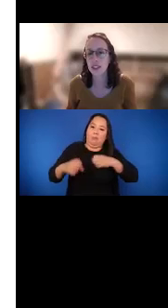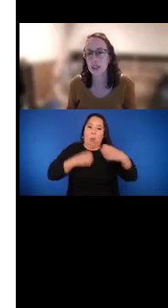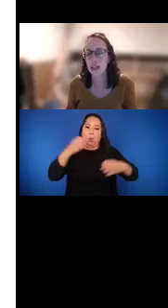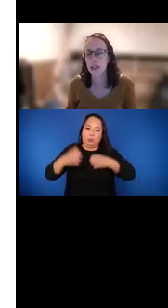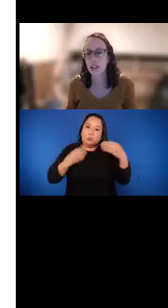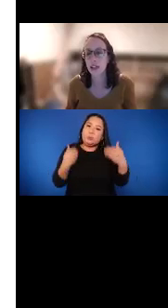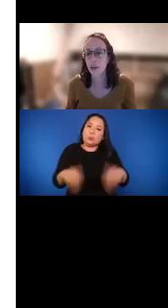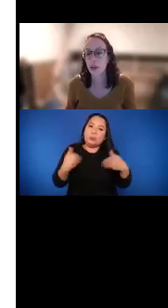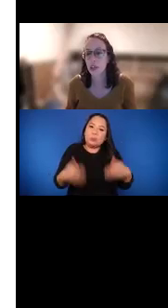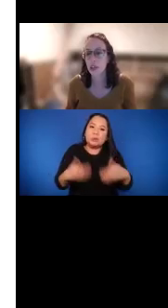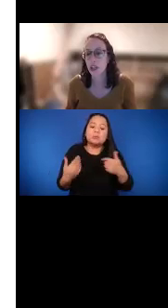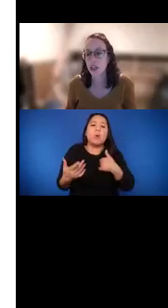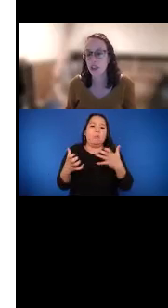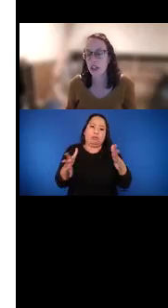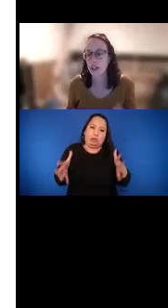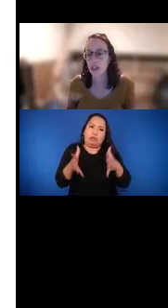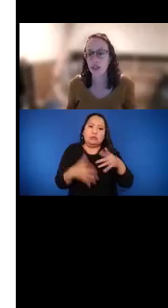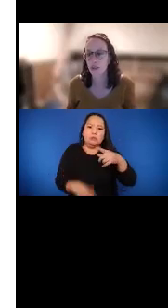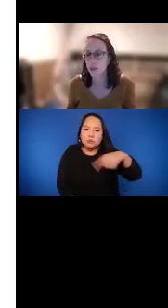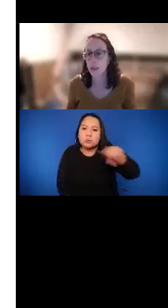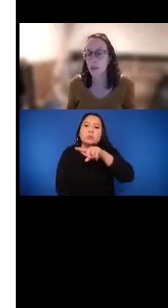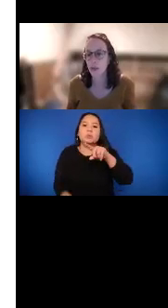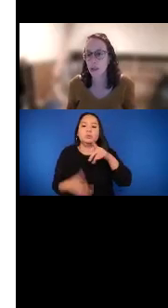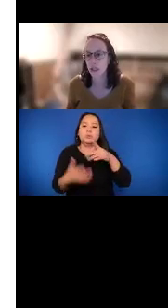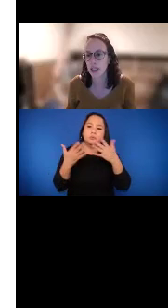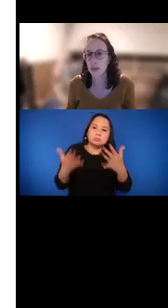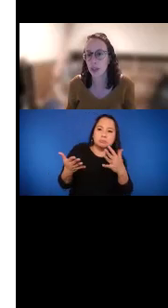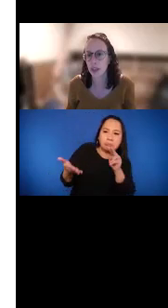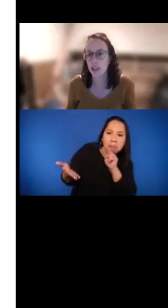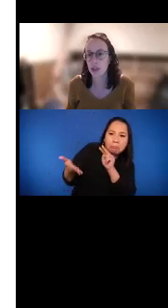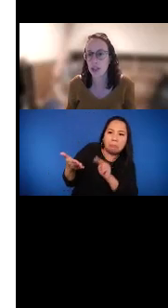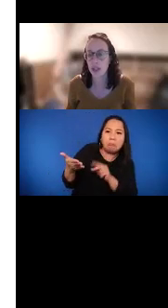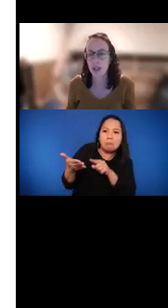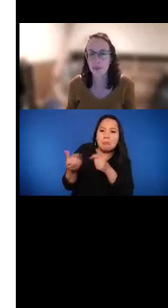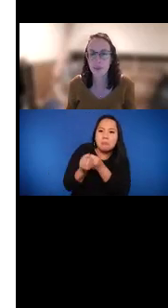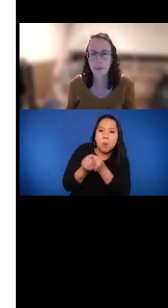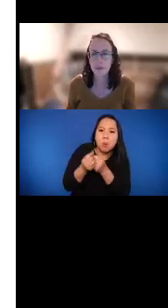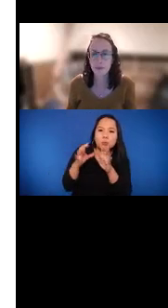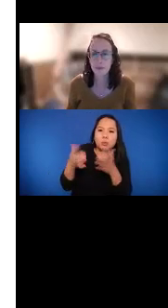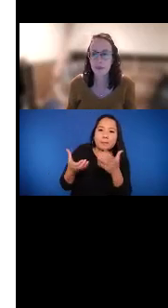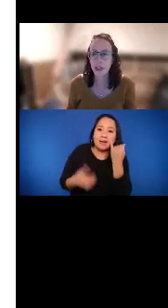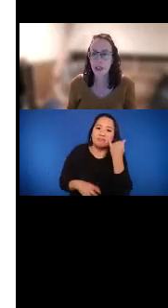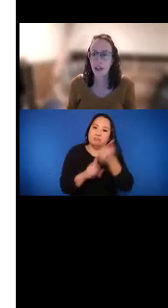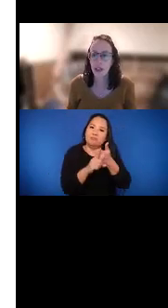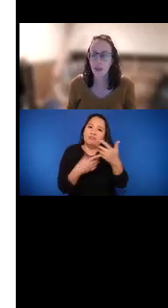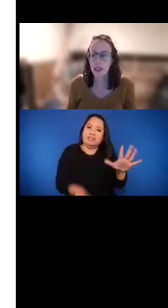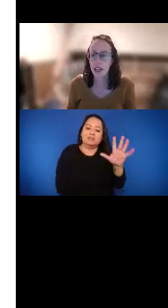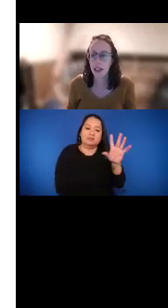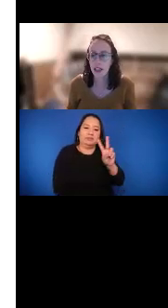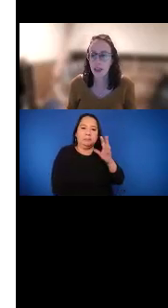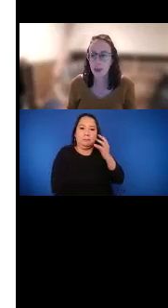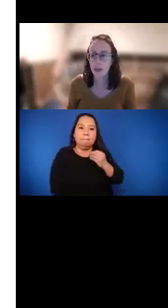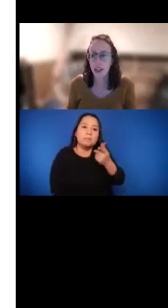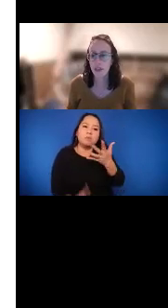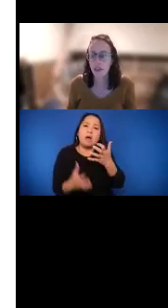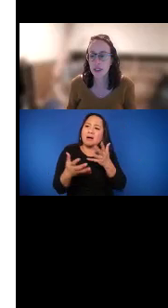been a victim and want to talk to other people in a similar situation. And with that,